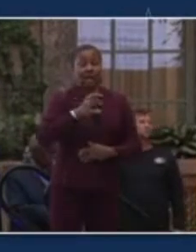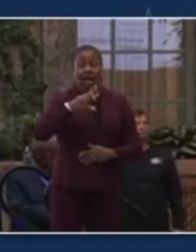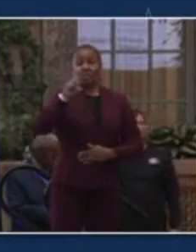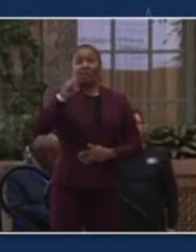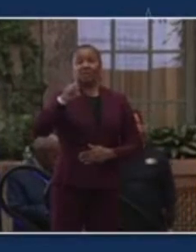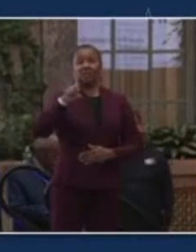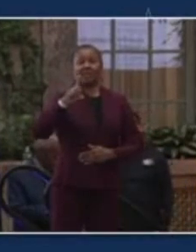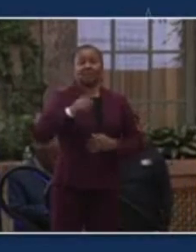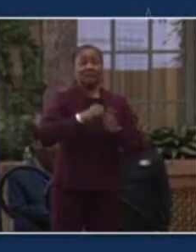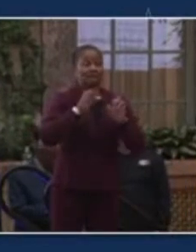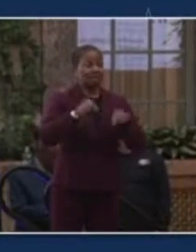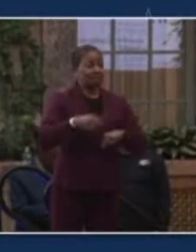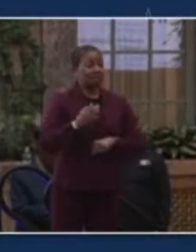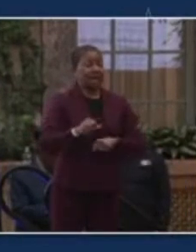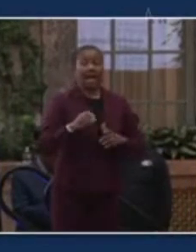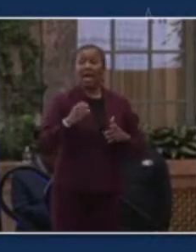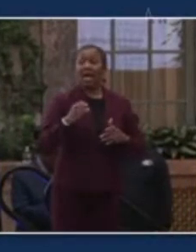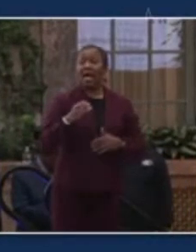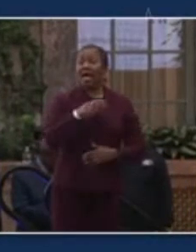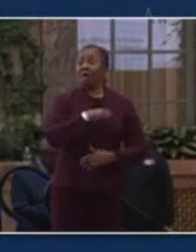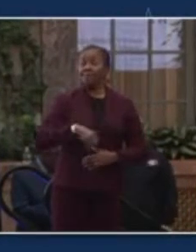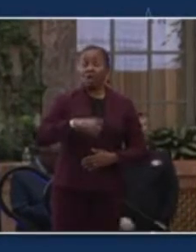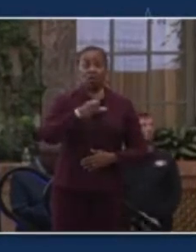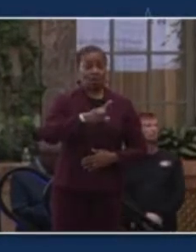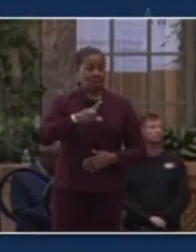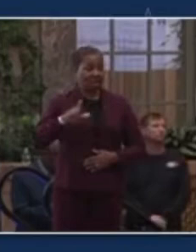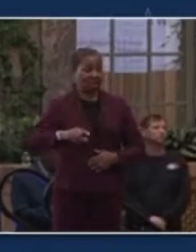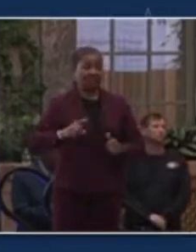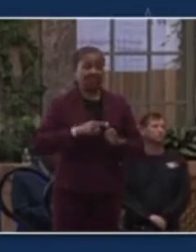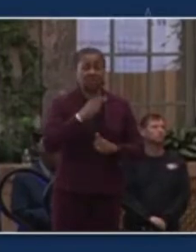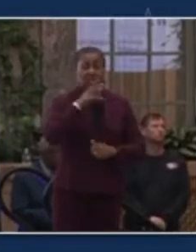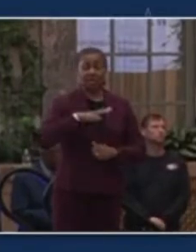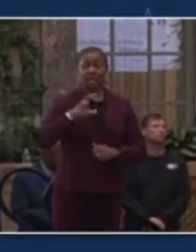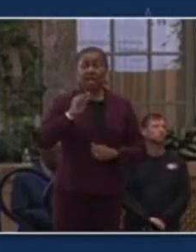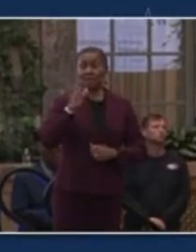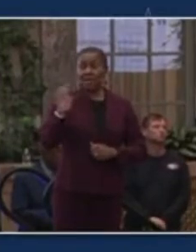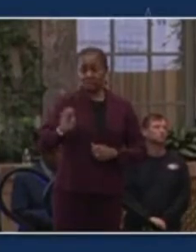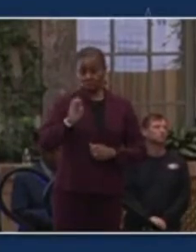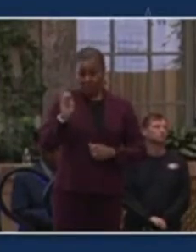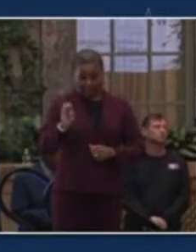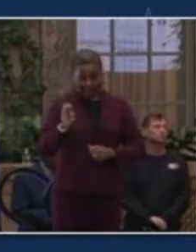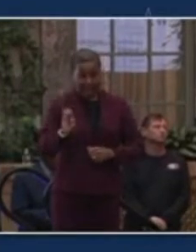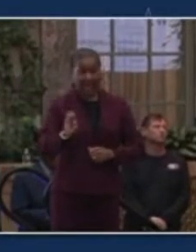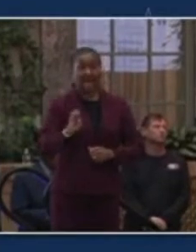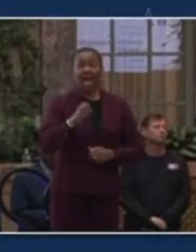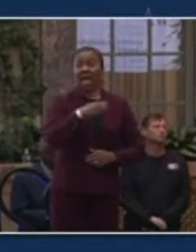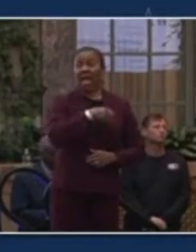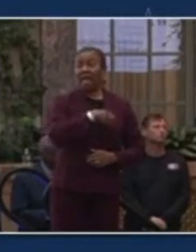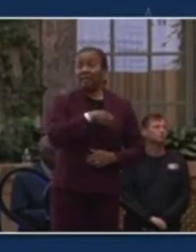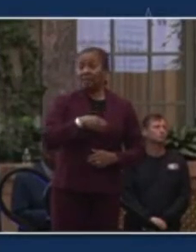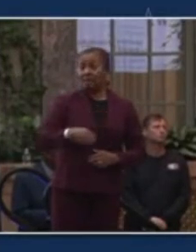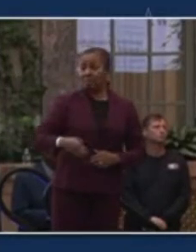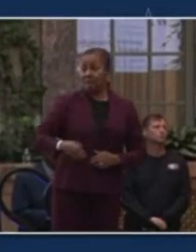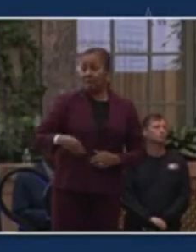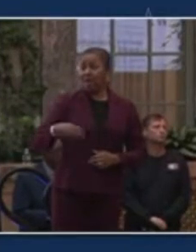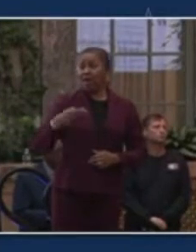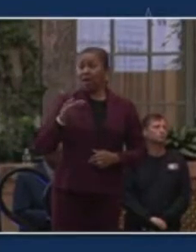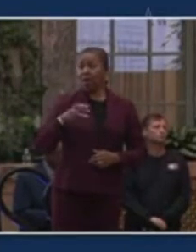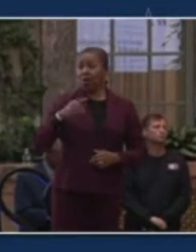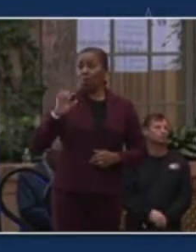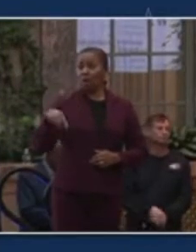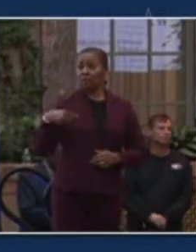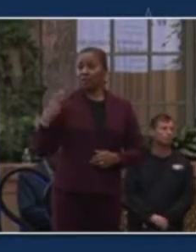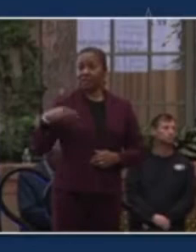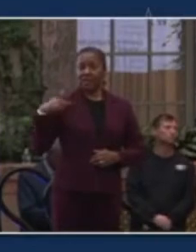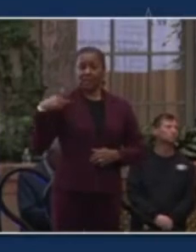Is made possible by Mayor Lori Lightfoot, First Lady Amy Eshelman, and the Mayor Harold Washington Legacy